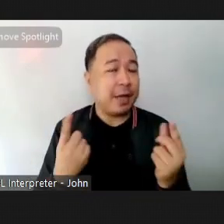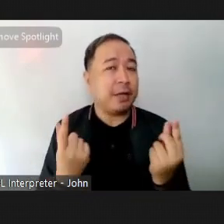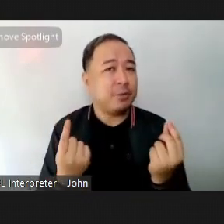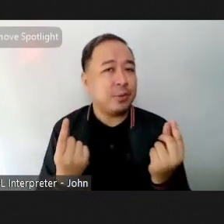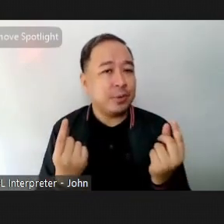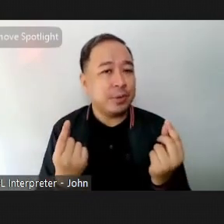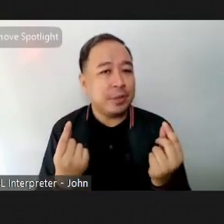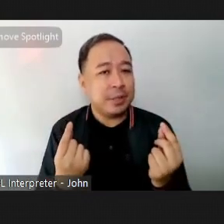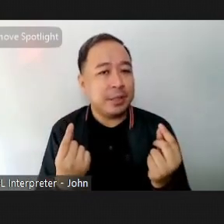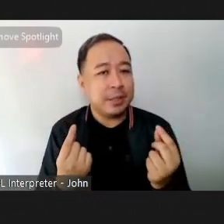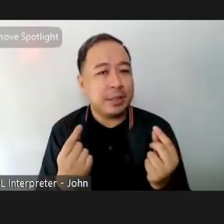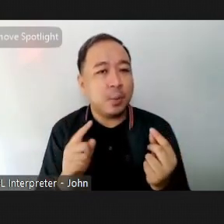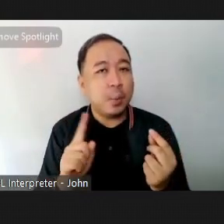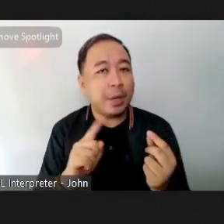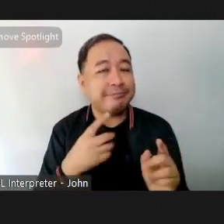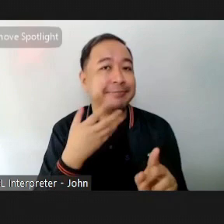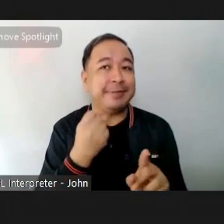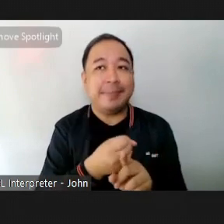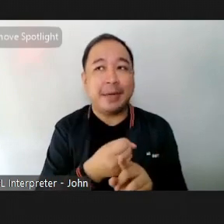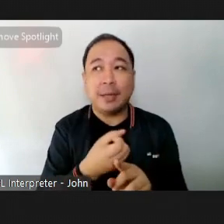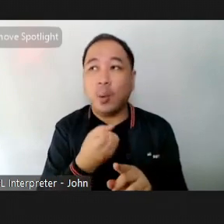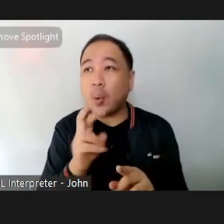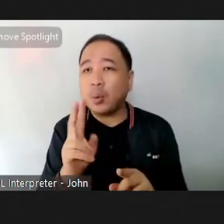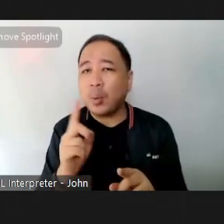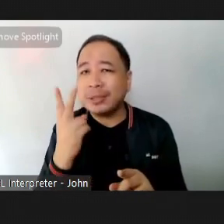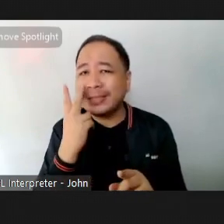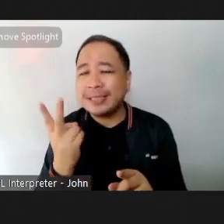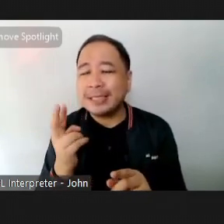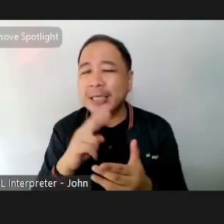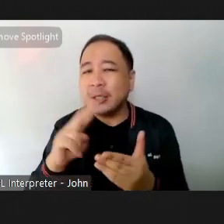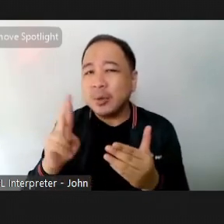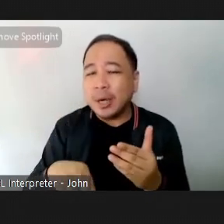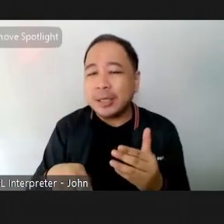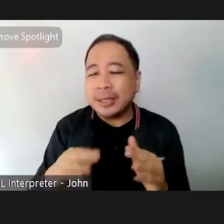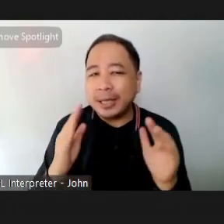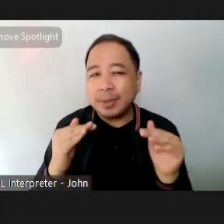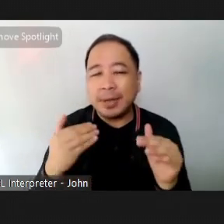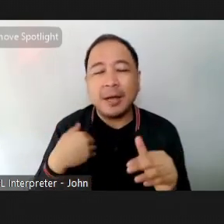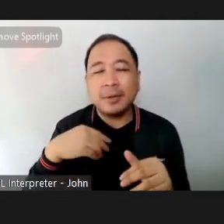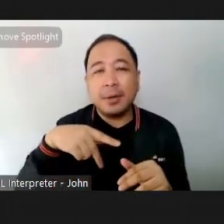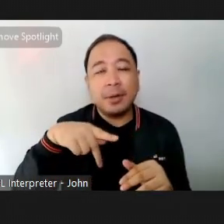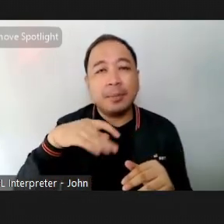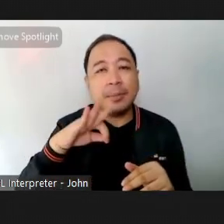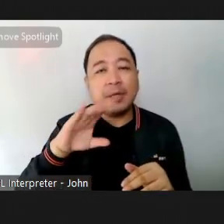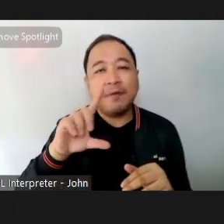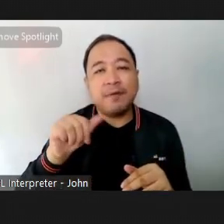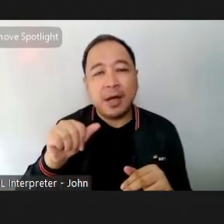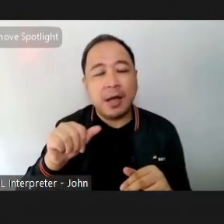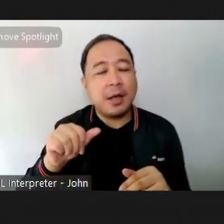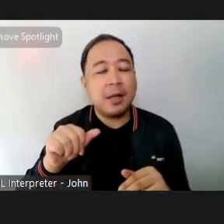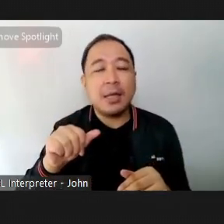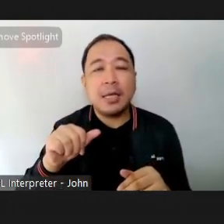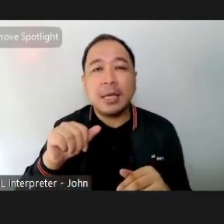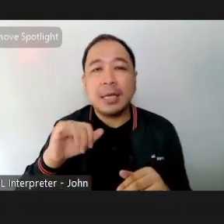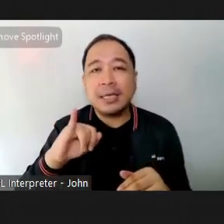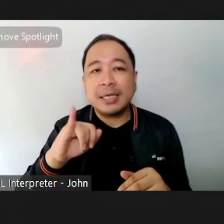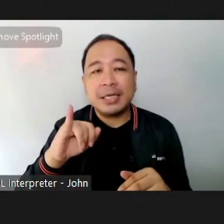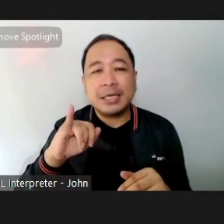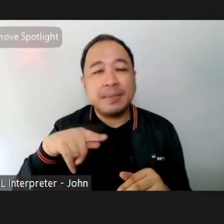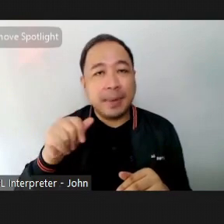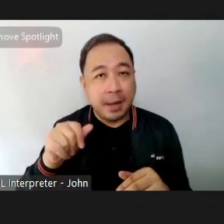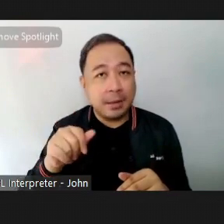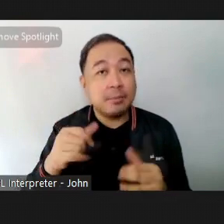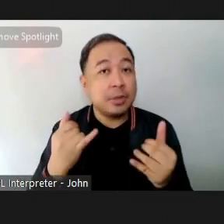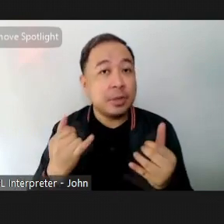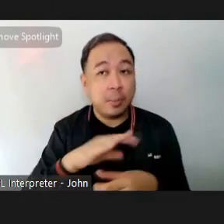po natin kung ano ba talaga ang gusto nating makita po, we have our PIPA EVA key result areas. So in this case of our component,